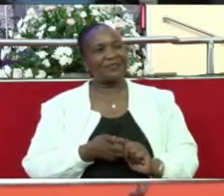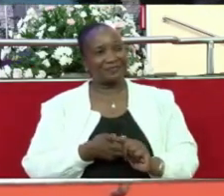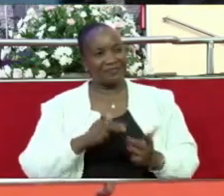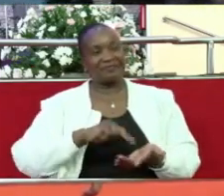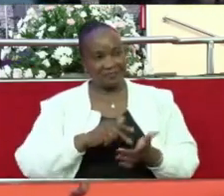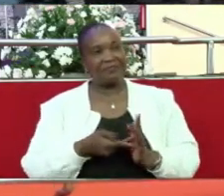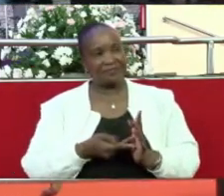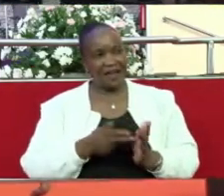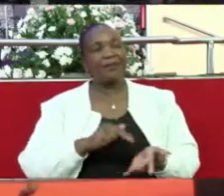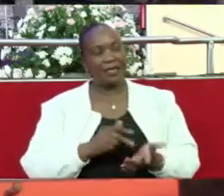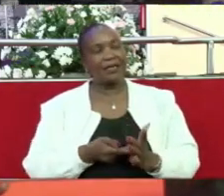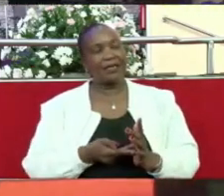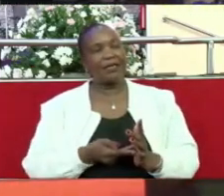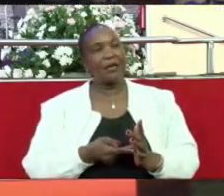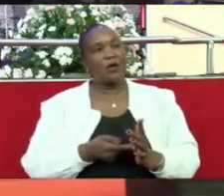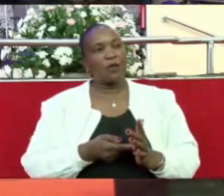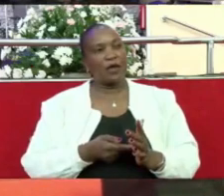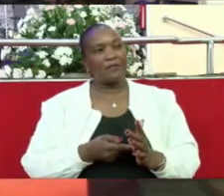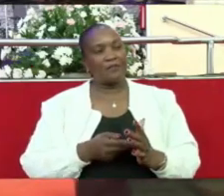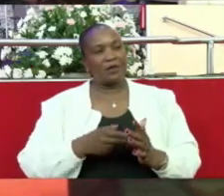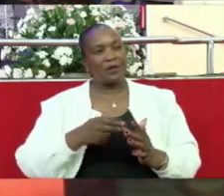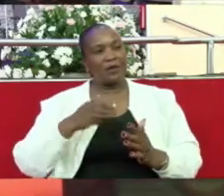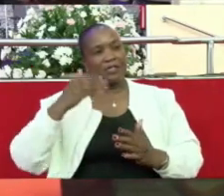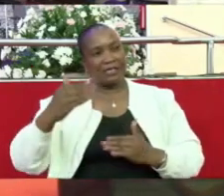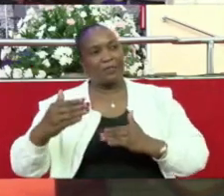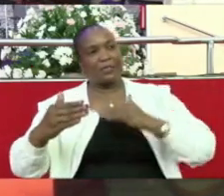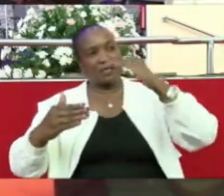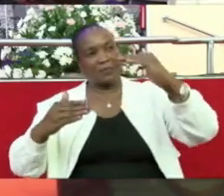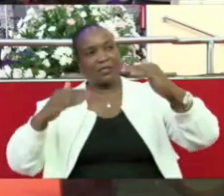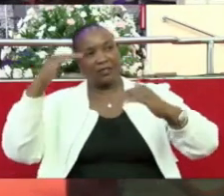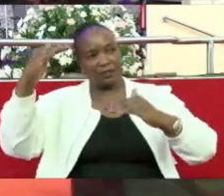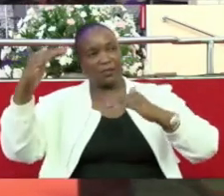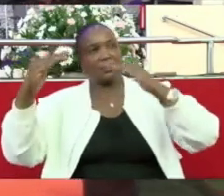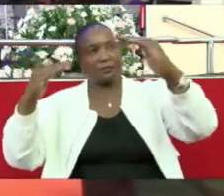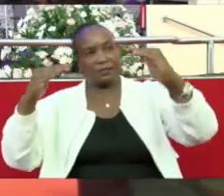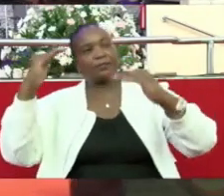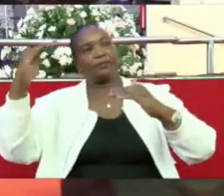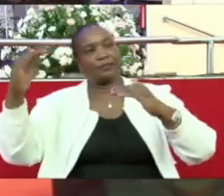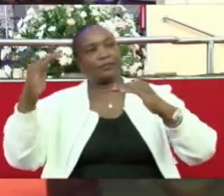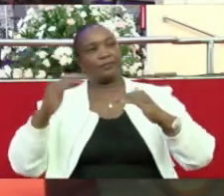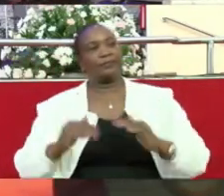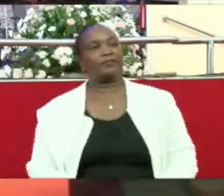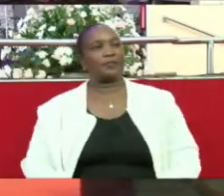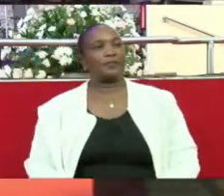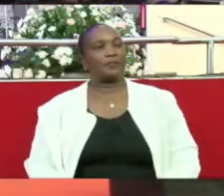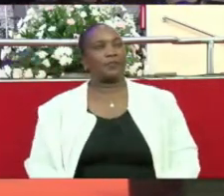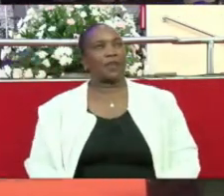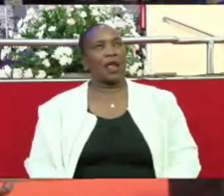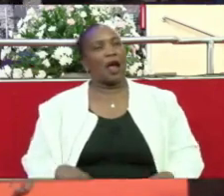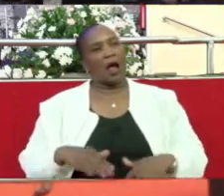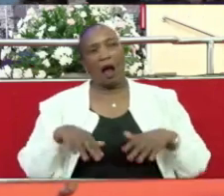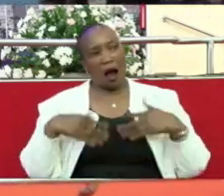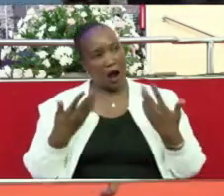us. Sio Mungu atatujia sisi. It is us that we need to go to the throne of God. Sisi tuweze kwenda katika uwepo wa Bwana. How do we approach the throne of God?